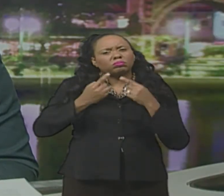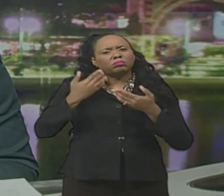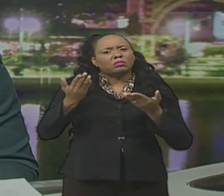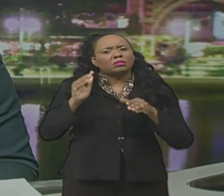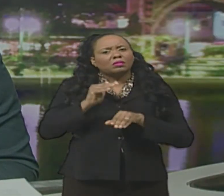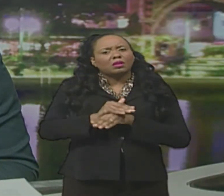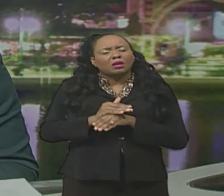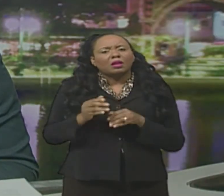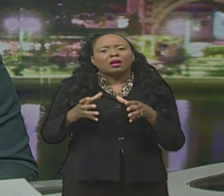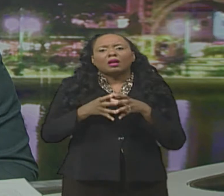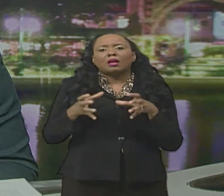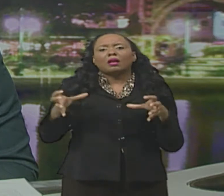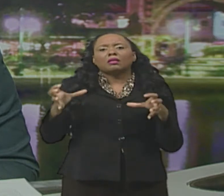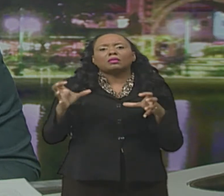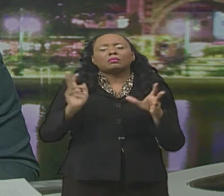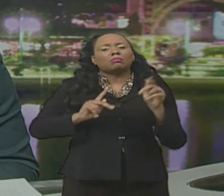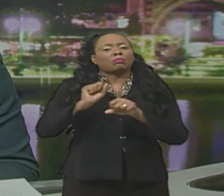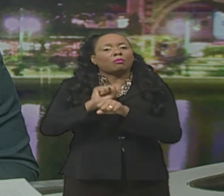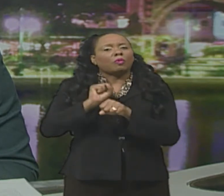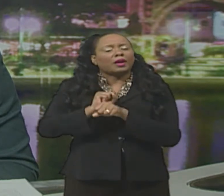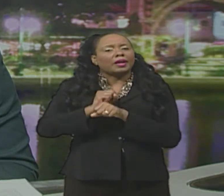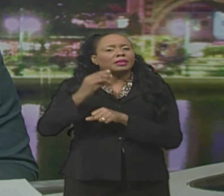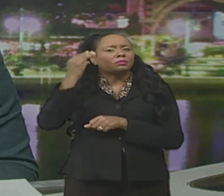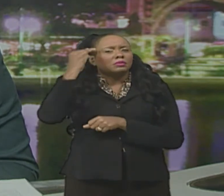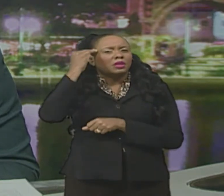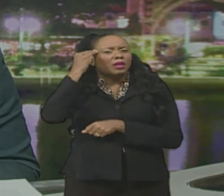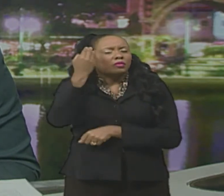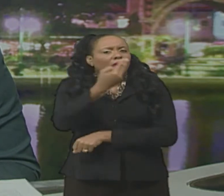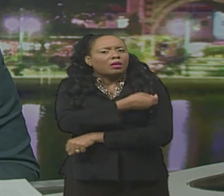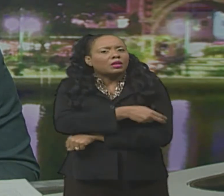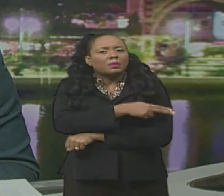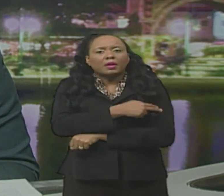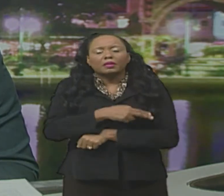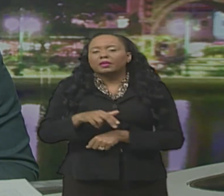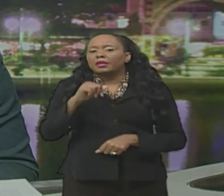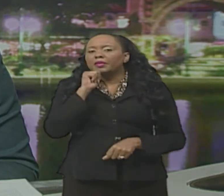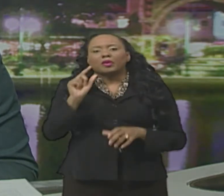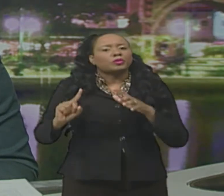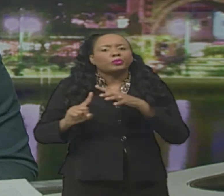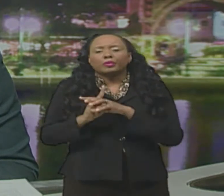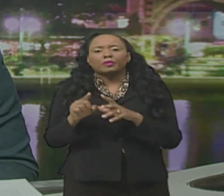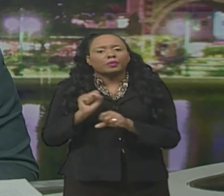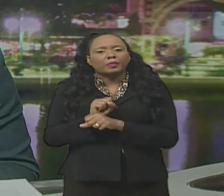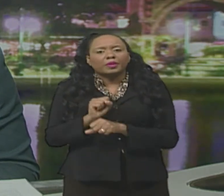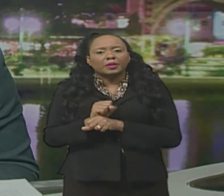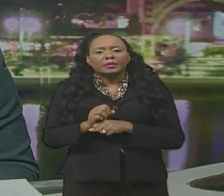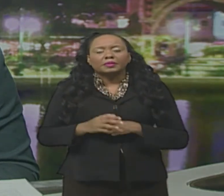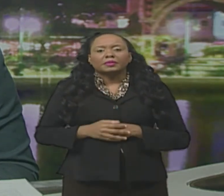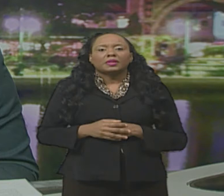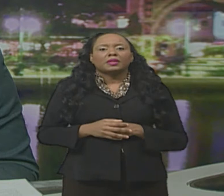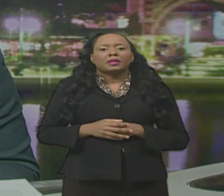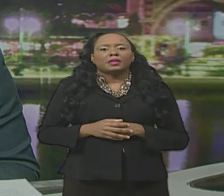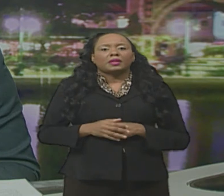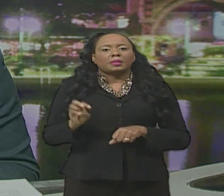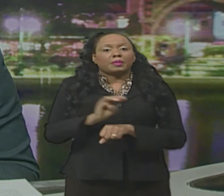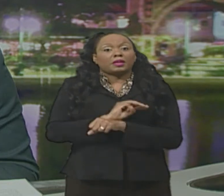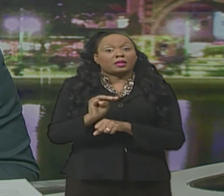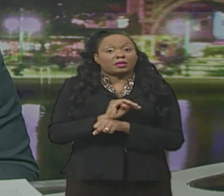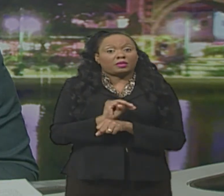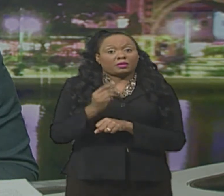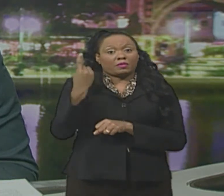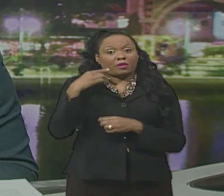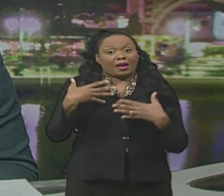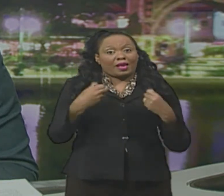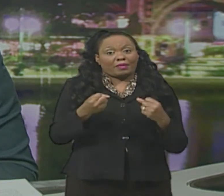of absenteeism by employees of the psychiatric hospital. It's coming from a senior official in the Ministry of Health and Wellness. Our